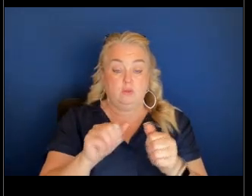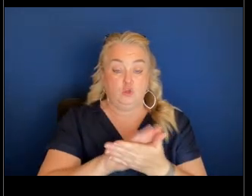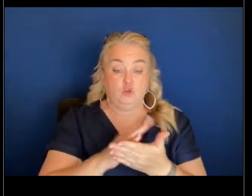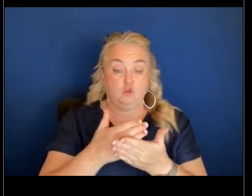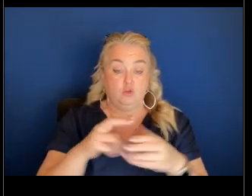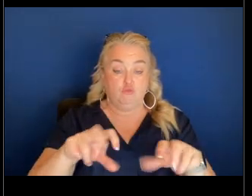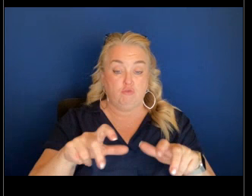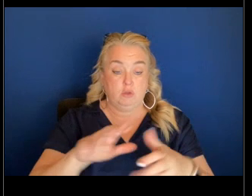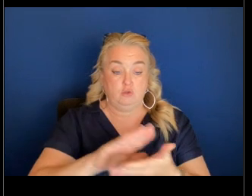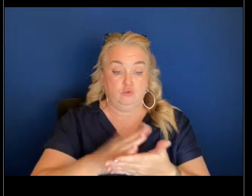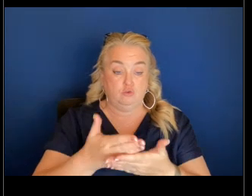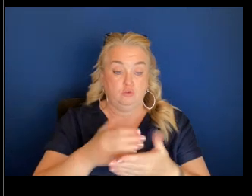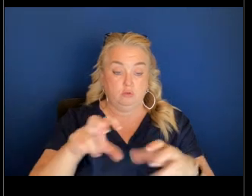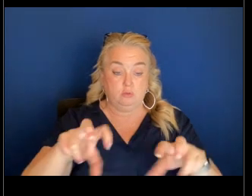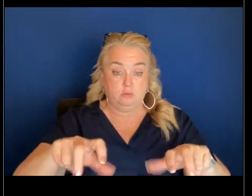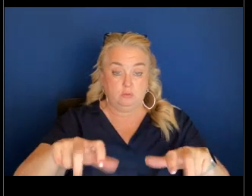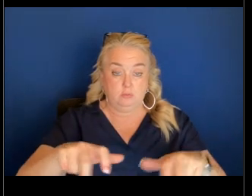cooktops.